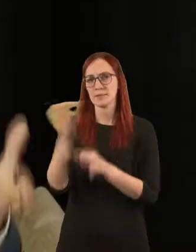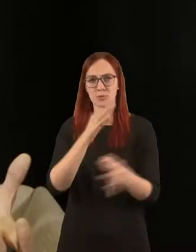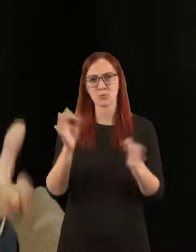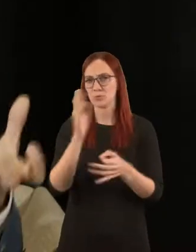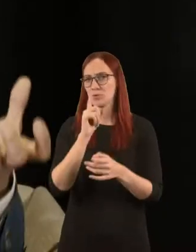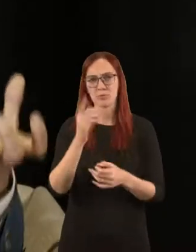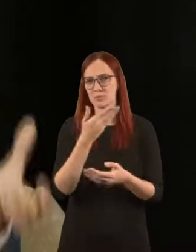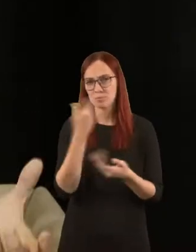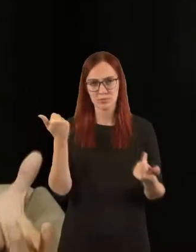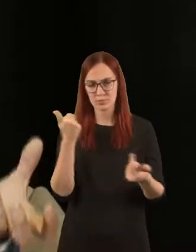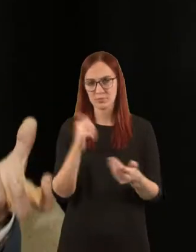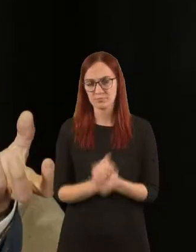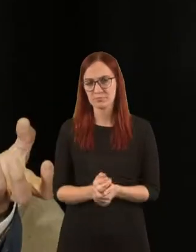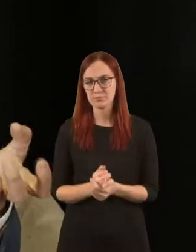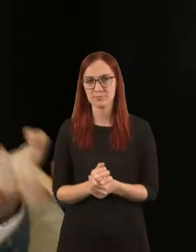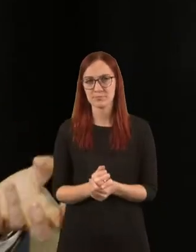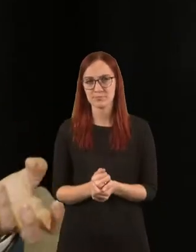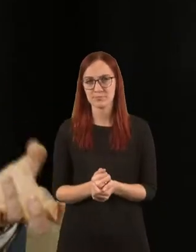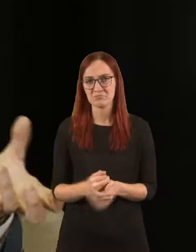Well,